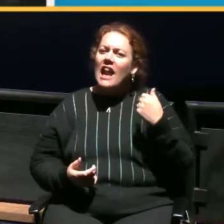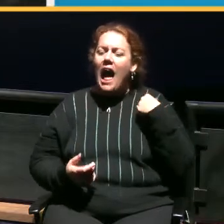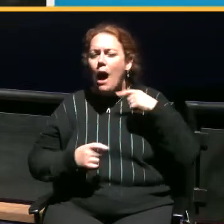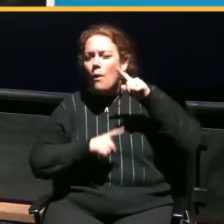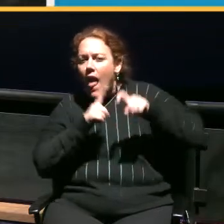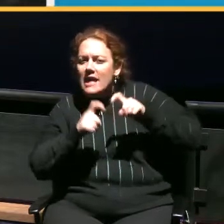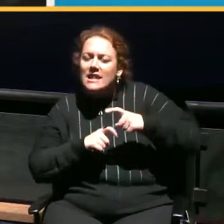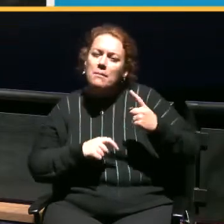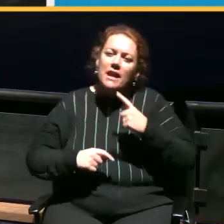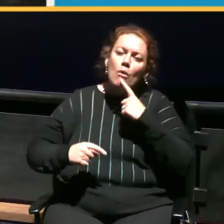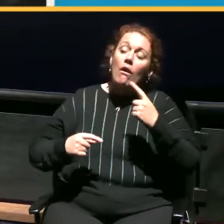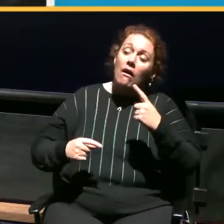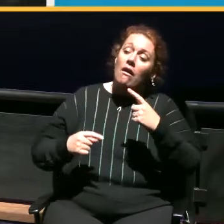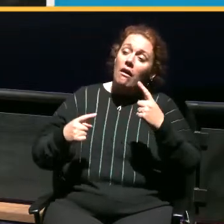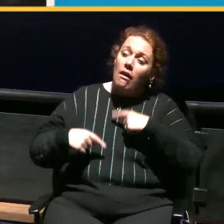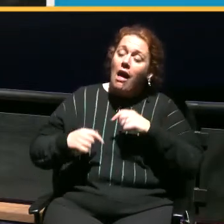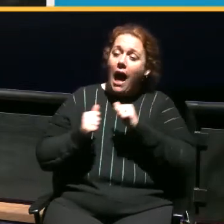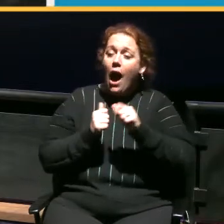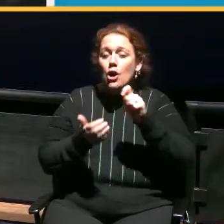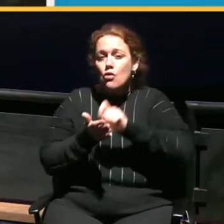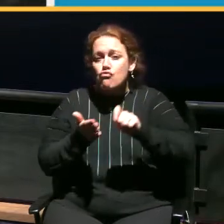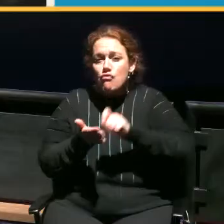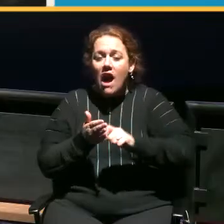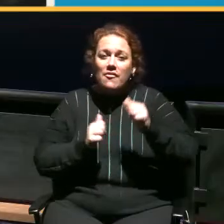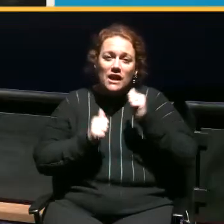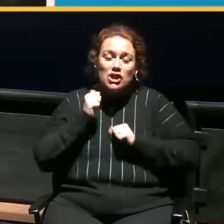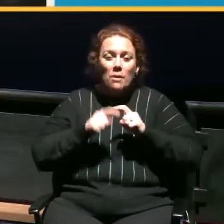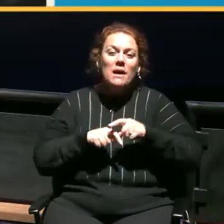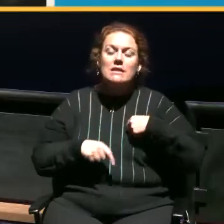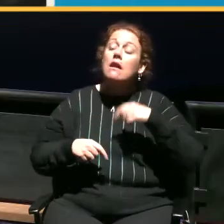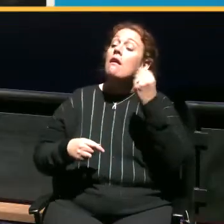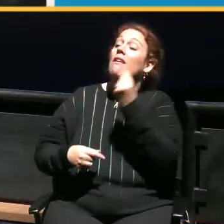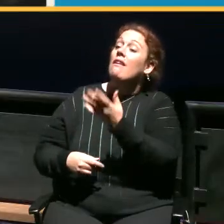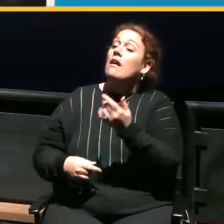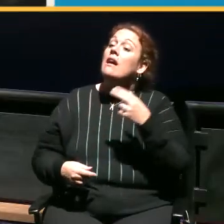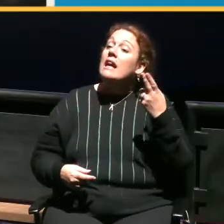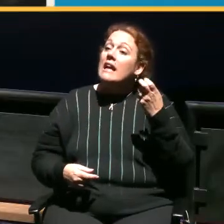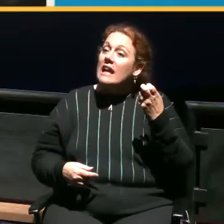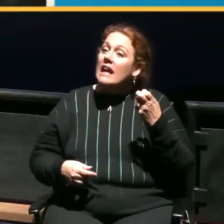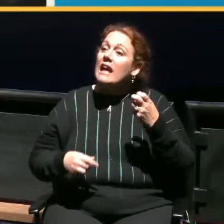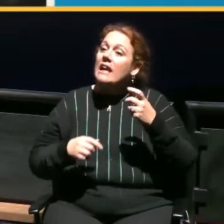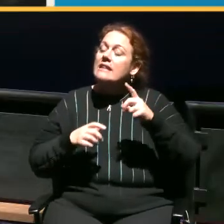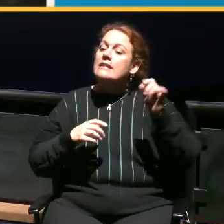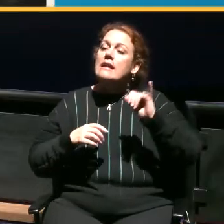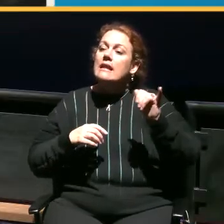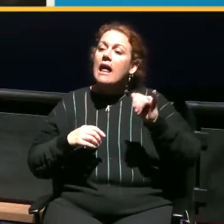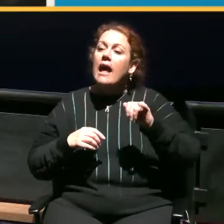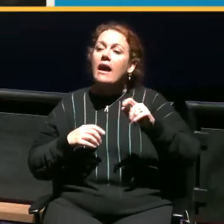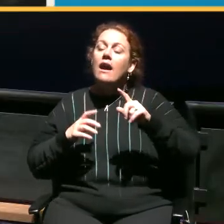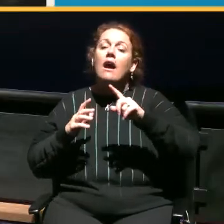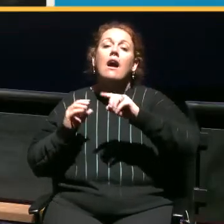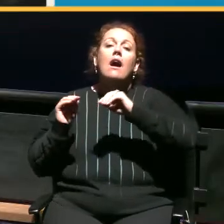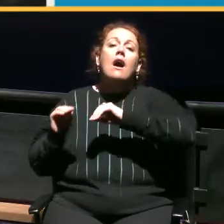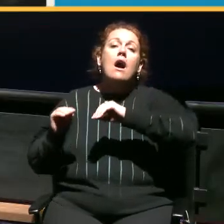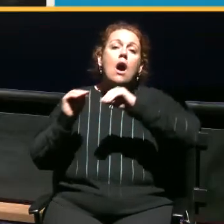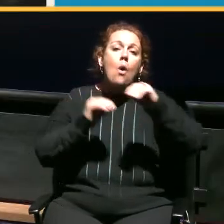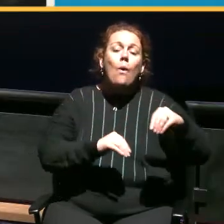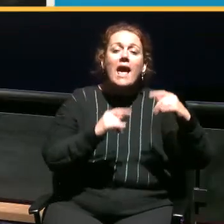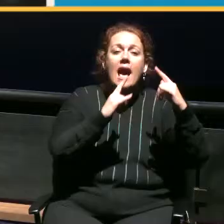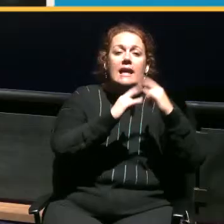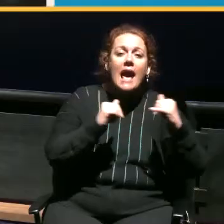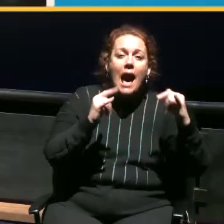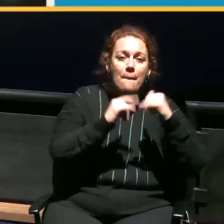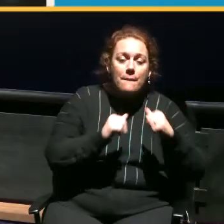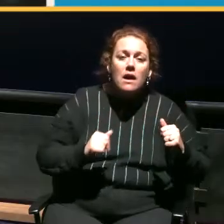ask him questions, and he would tell me about how you write the show or whatever. But he said, what's going on here, Mike, is that he's away at camp. He's a little boy away at camp. Oh.